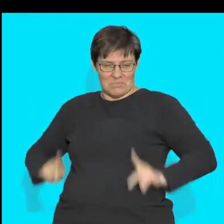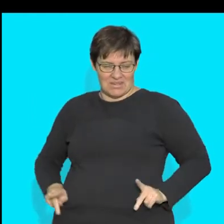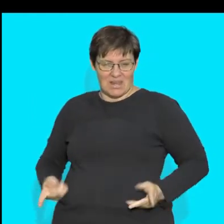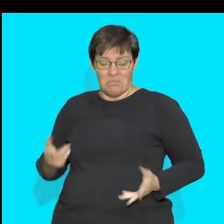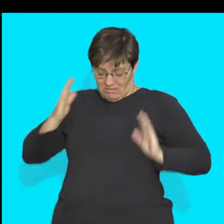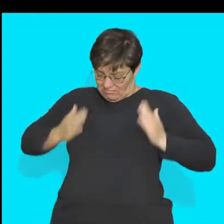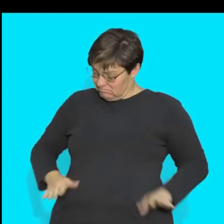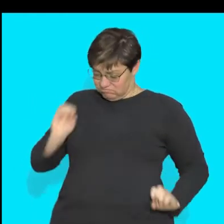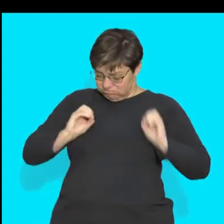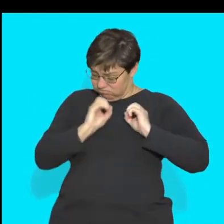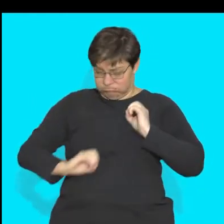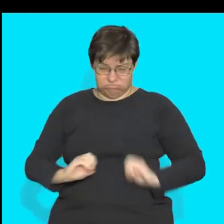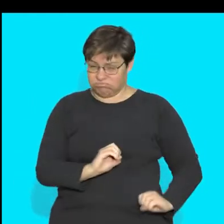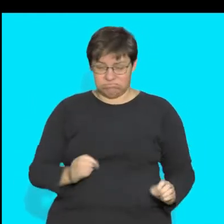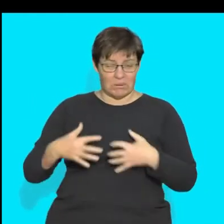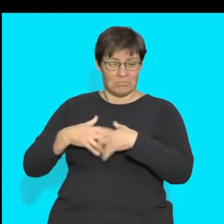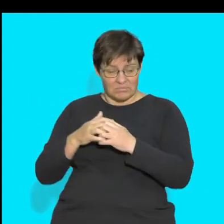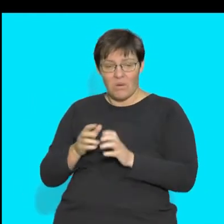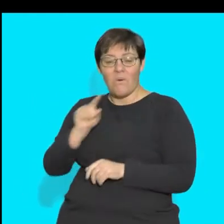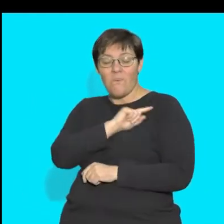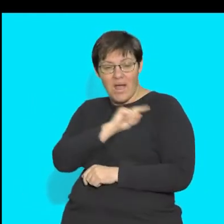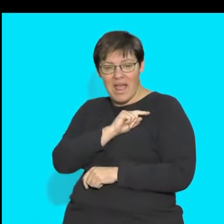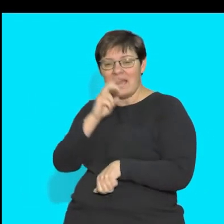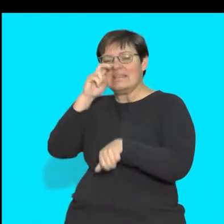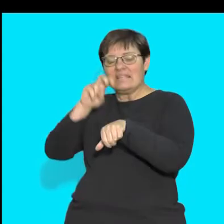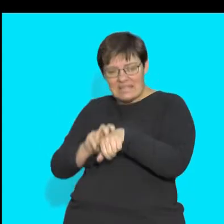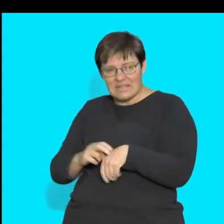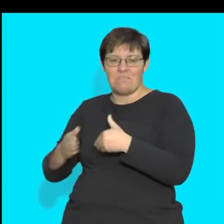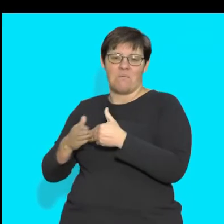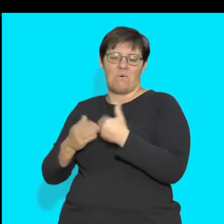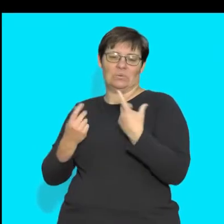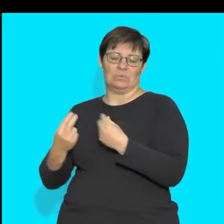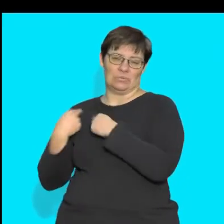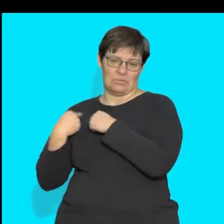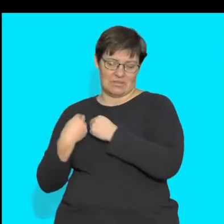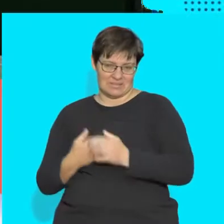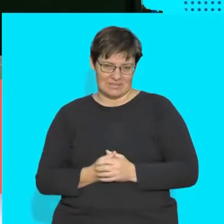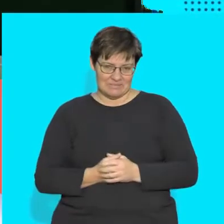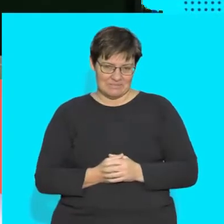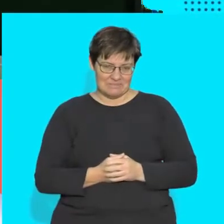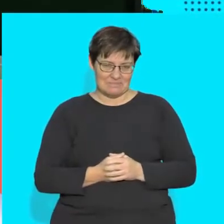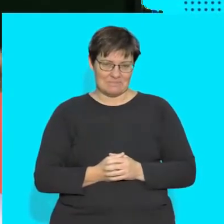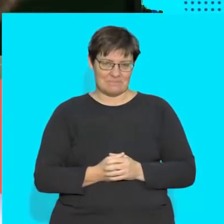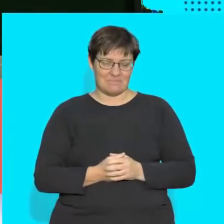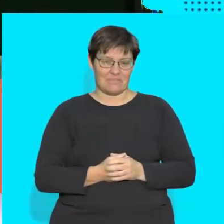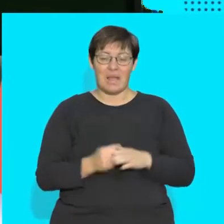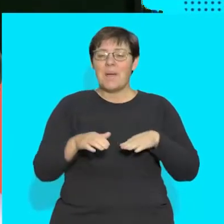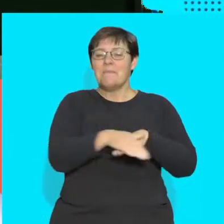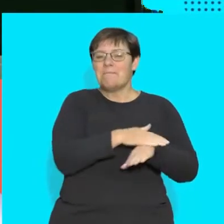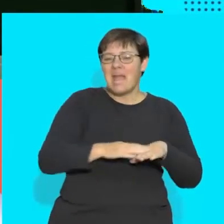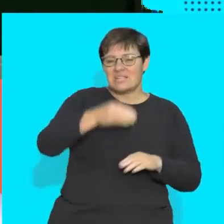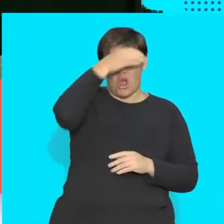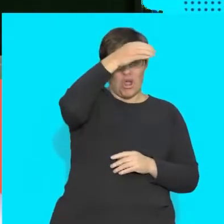of cells that are put together because they need to do more. All right, guys, so with those